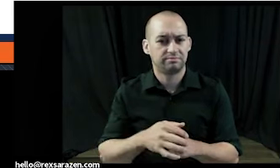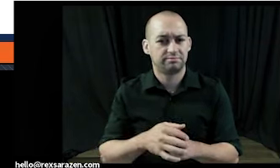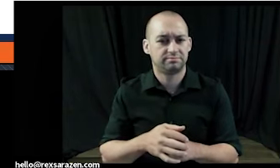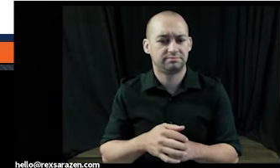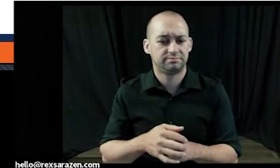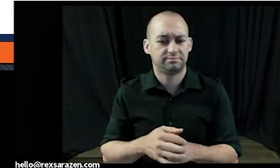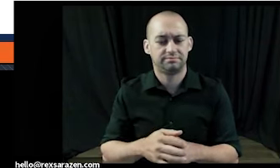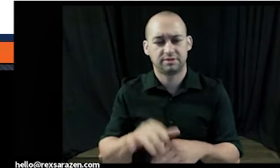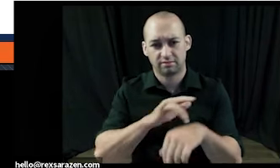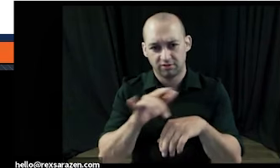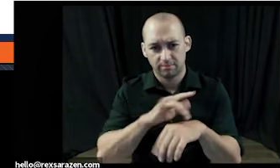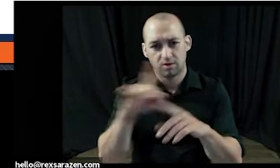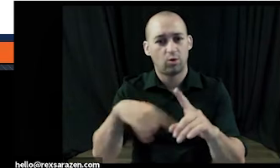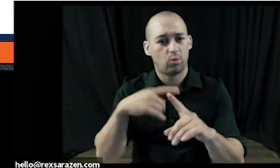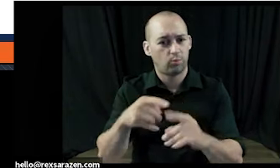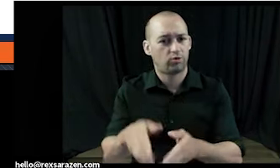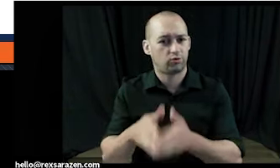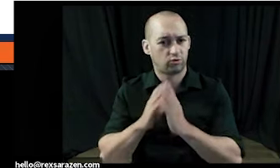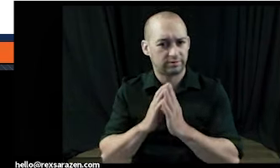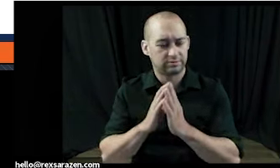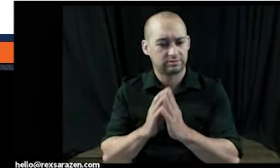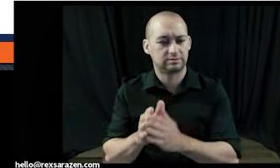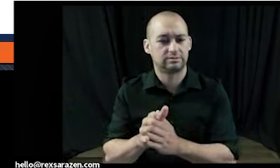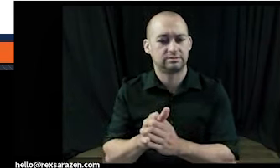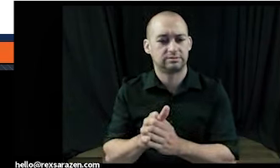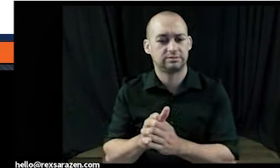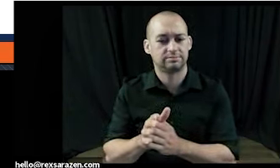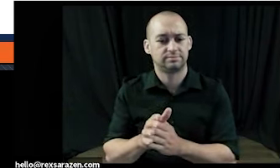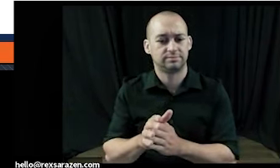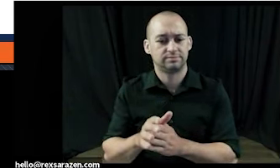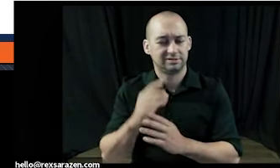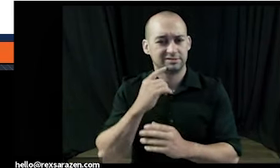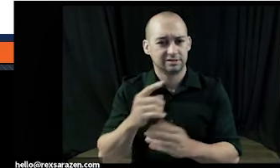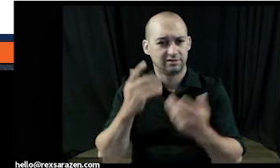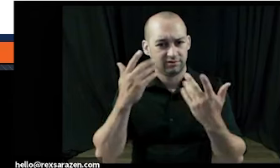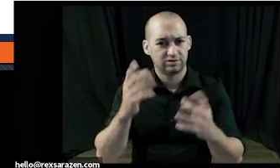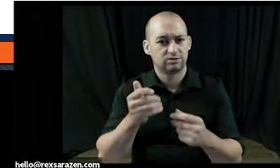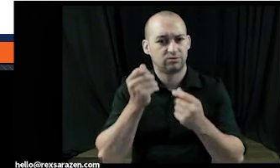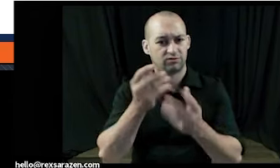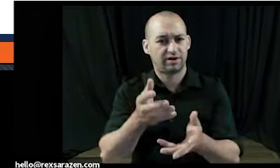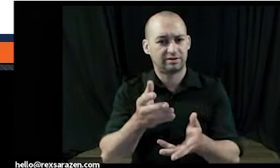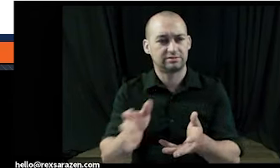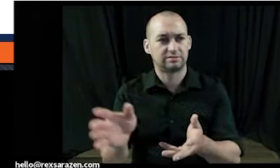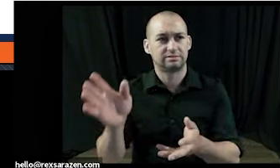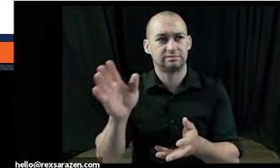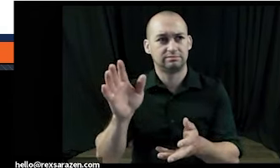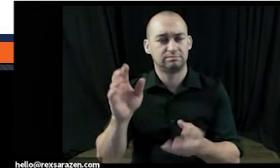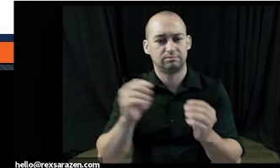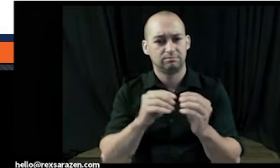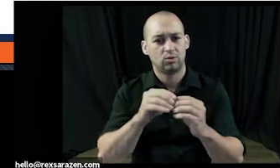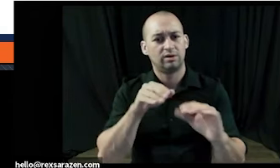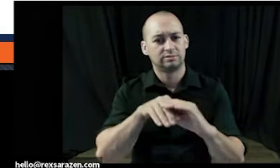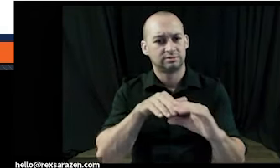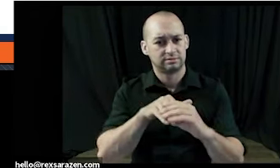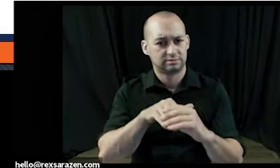available on request. Like I said, it just provides more